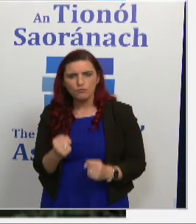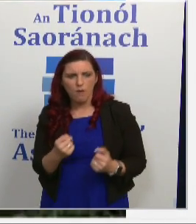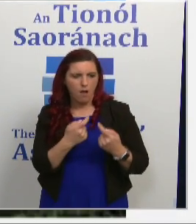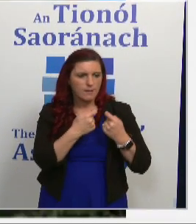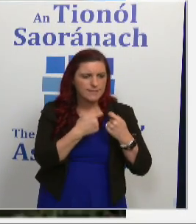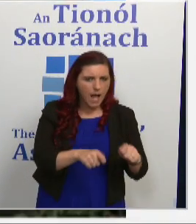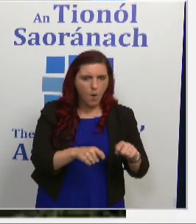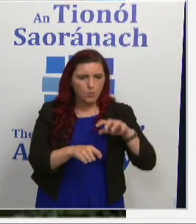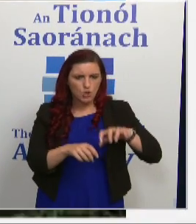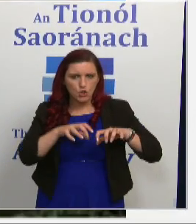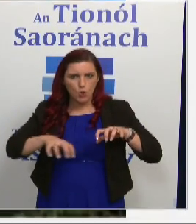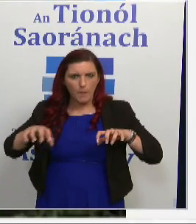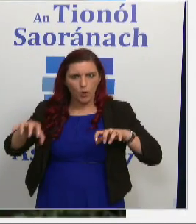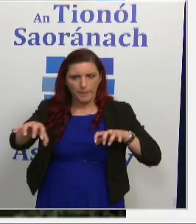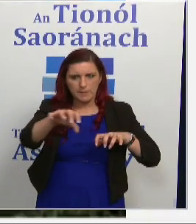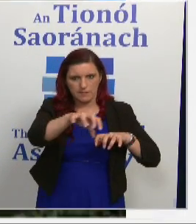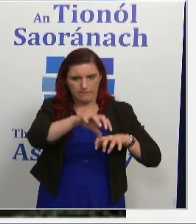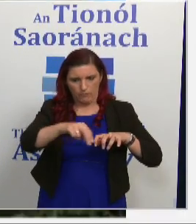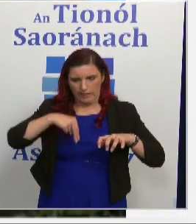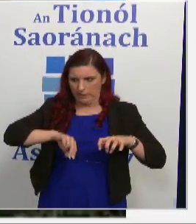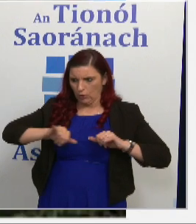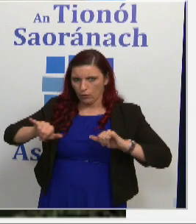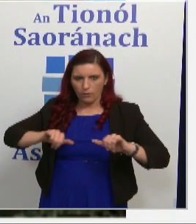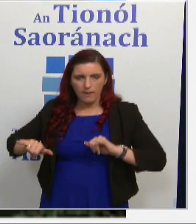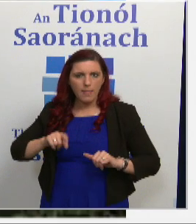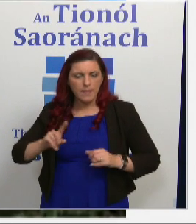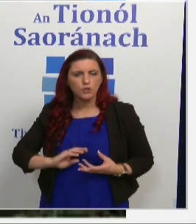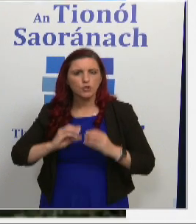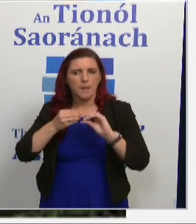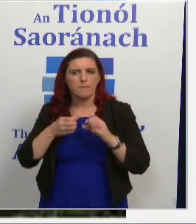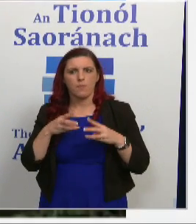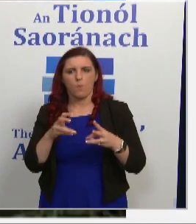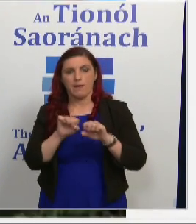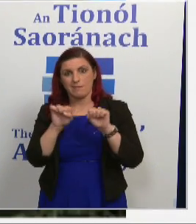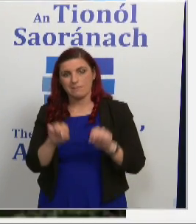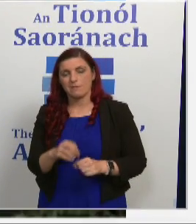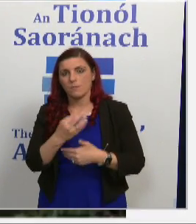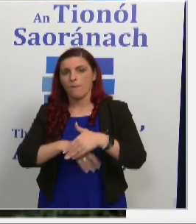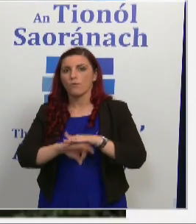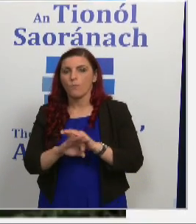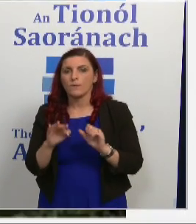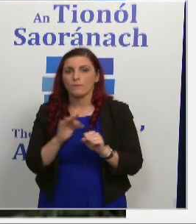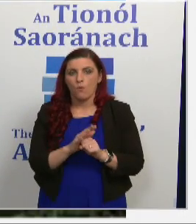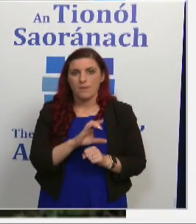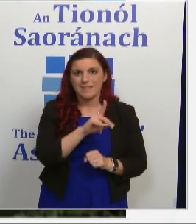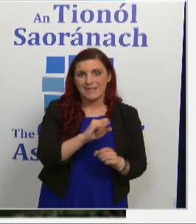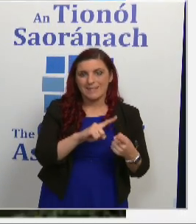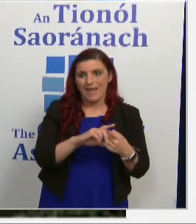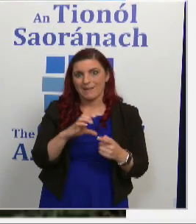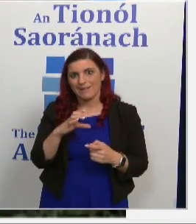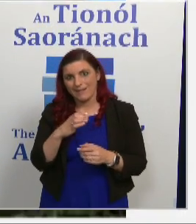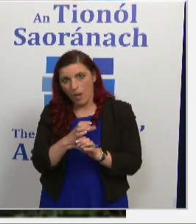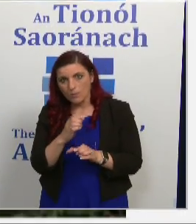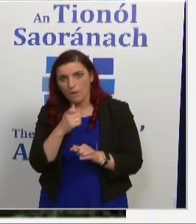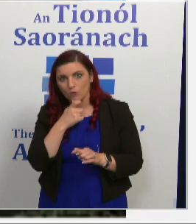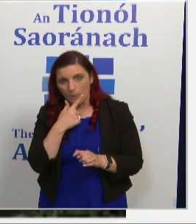suburbs in its immediate vicinity. And that's shaped the way the system of government for the city and county has evolved,